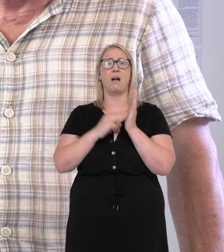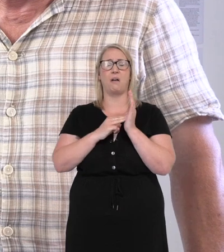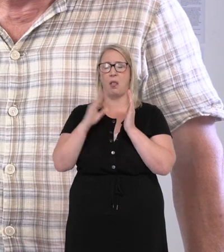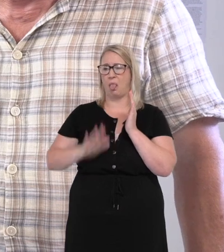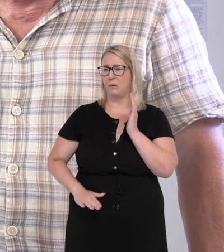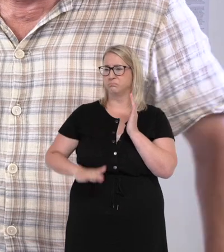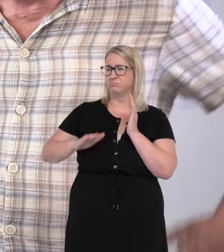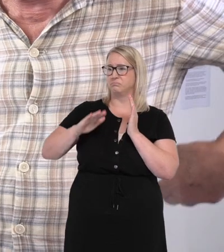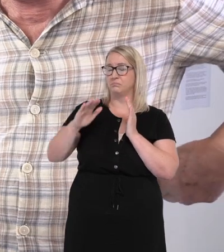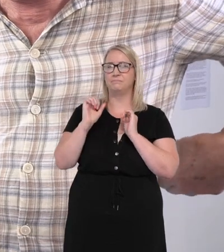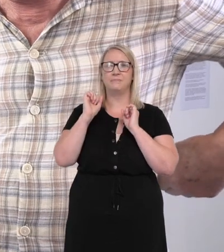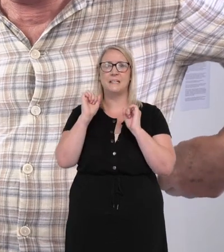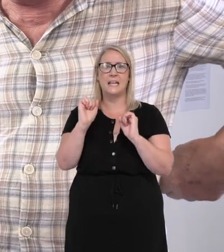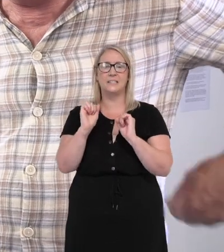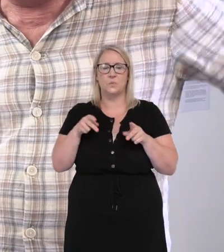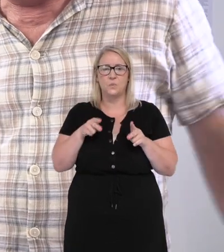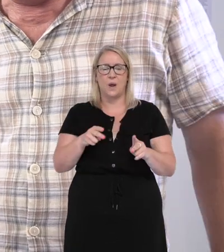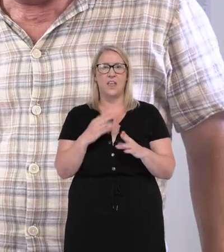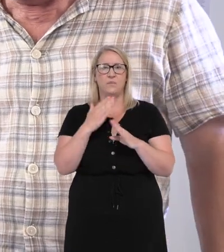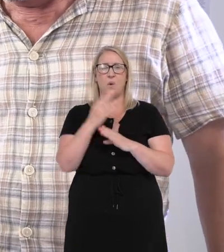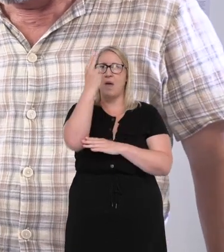methodology of working.